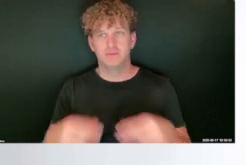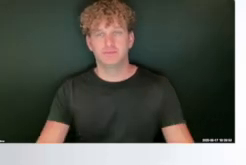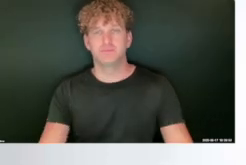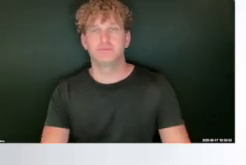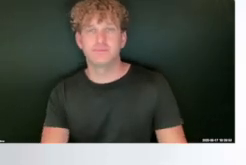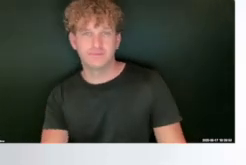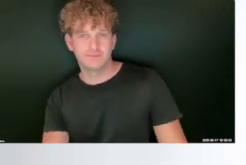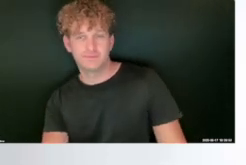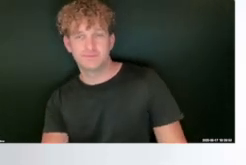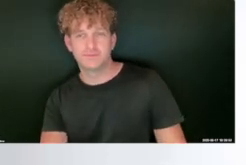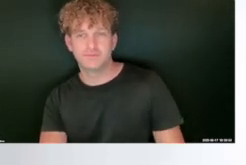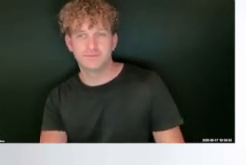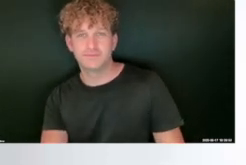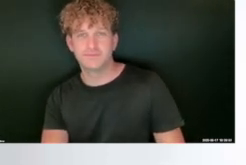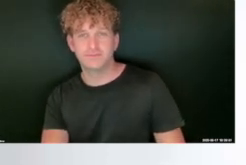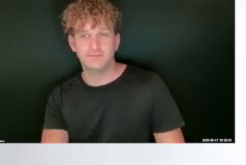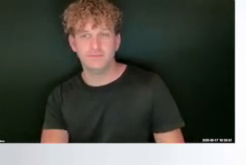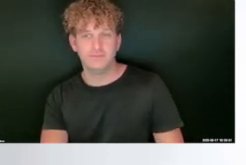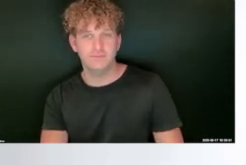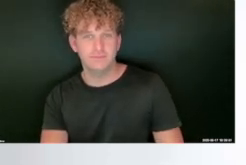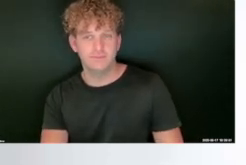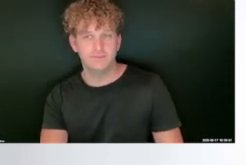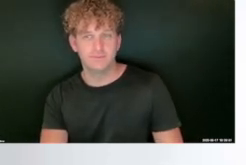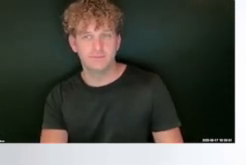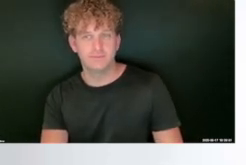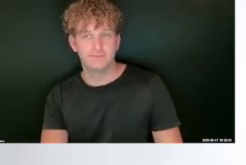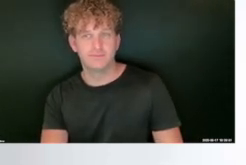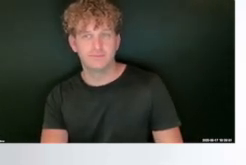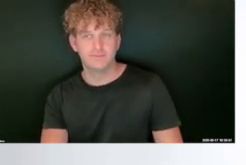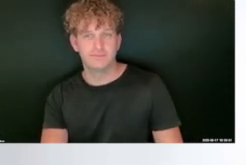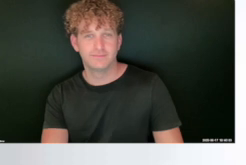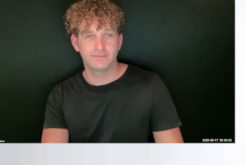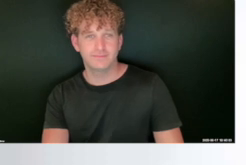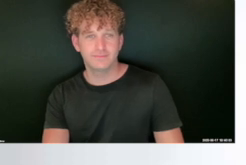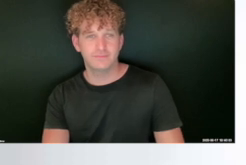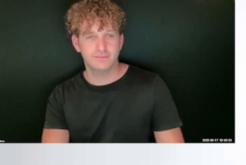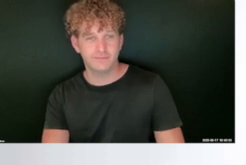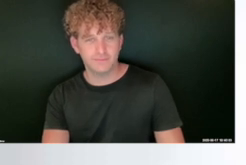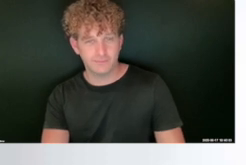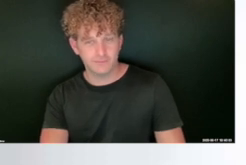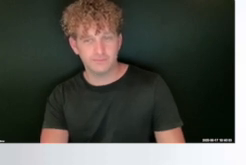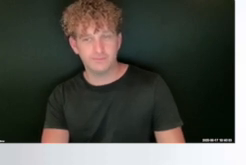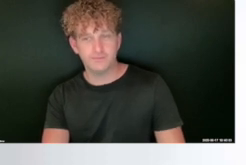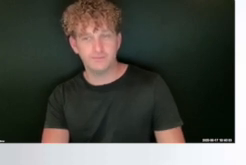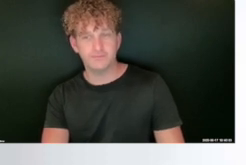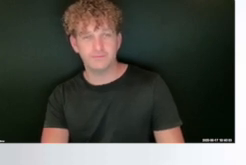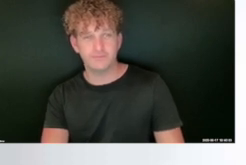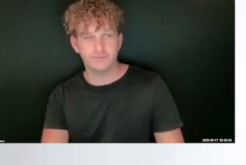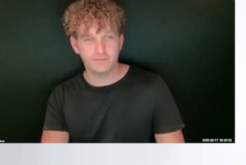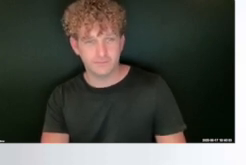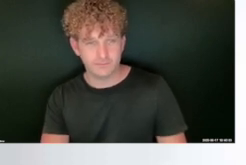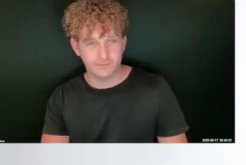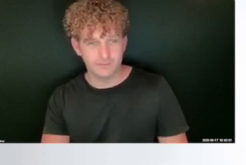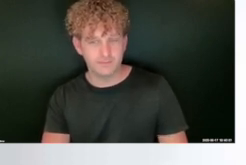of time, I know Matt has presented a lot of this material already, but hello, I'll just introduce myself. My name is Inder Atwal, and I'm a policy lead